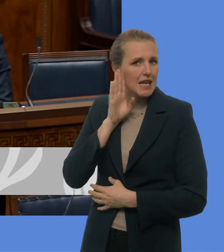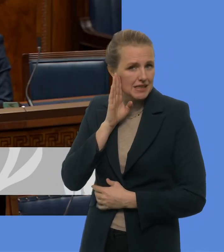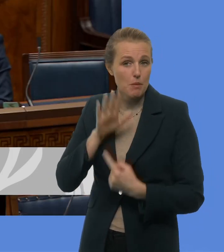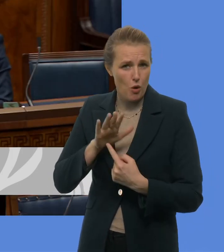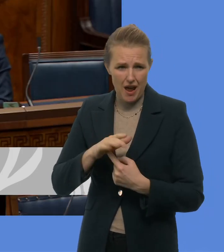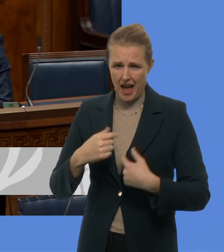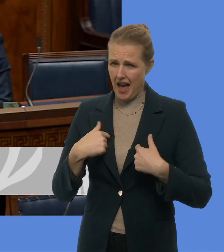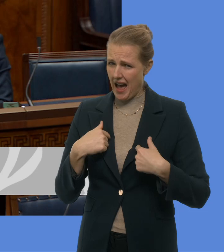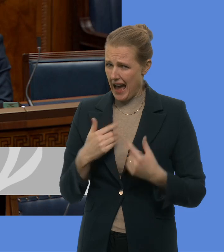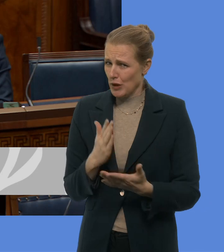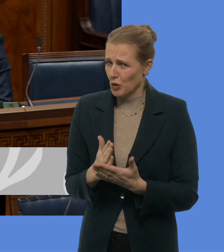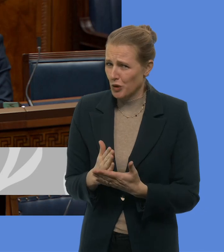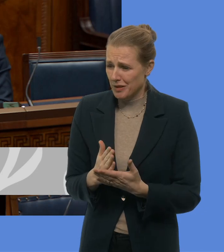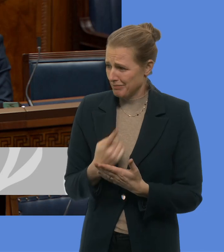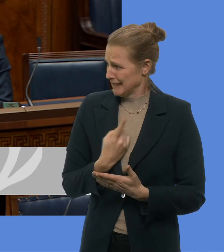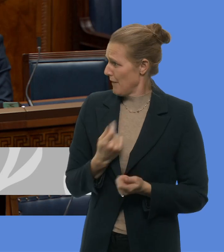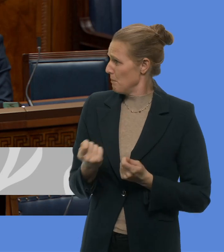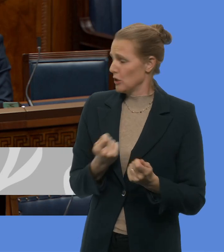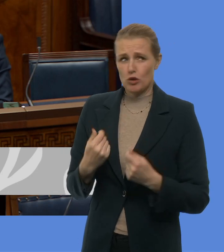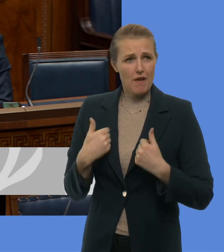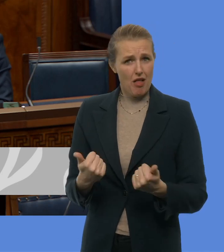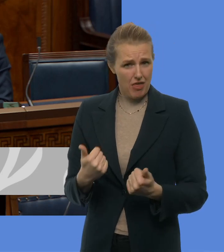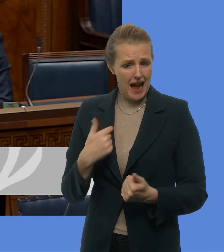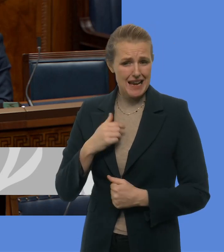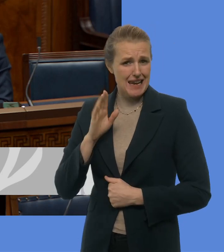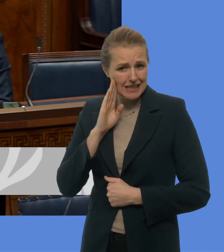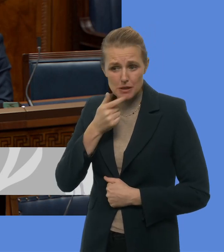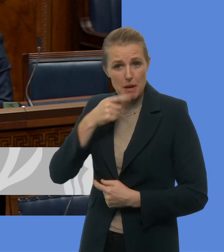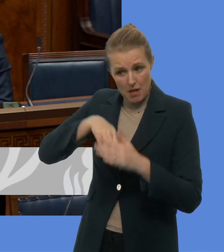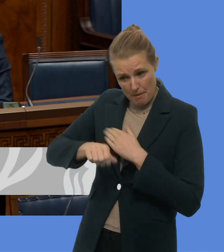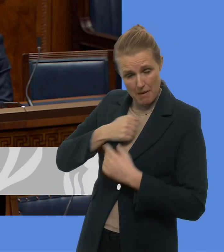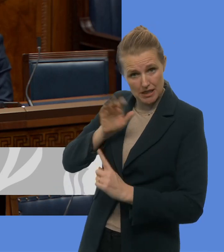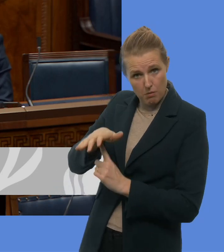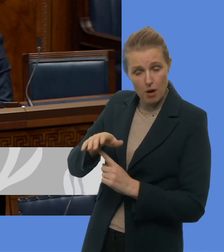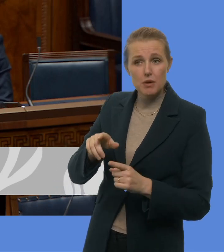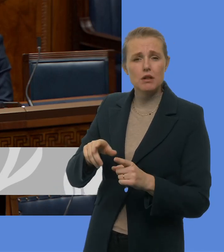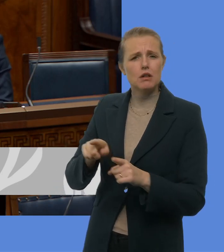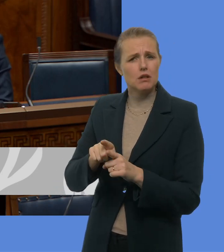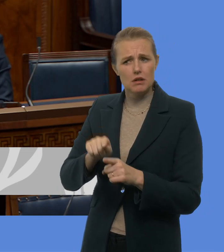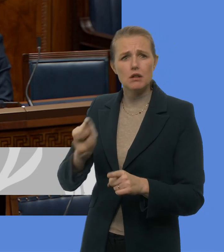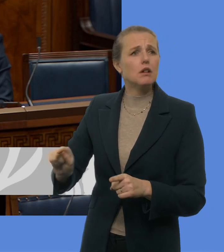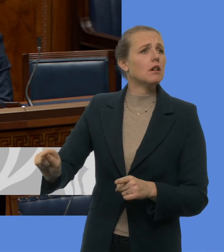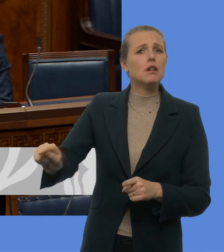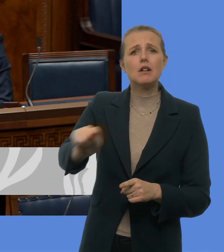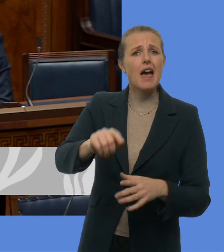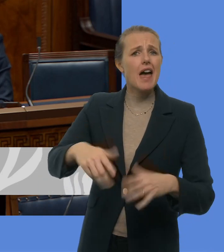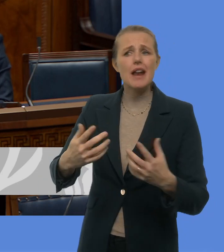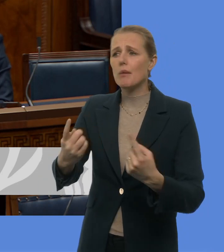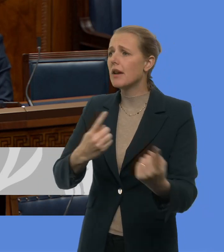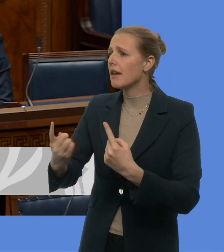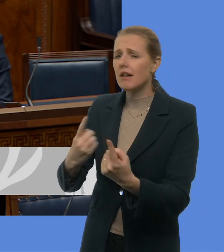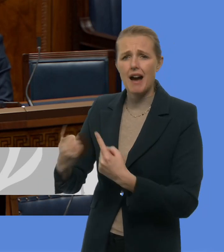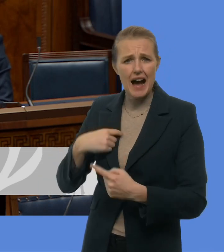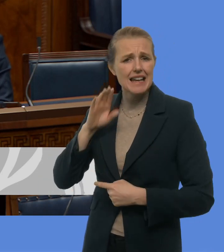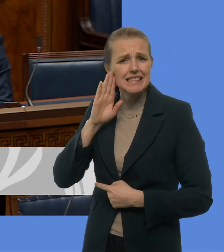I do as the Minister of Health. I listen to people, not just in the department. I listen to anecdotes, but more